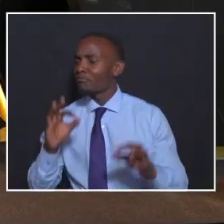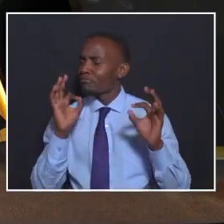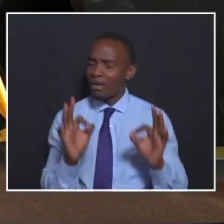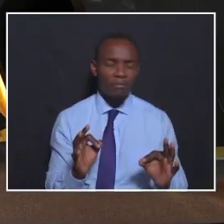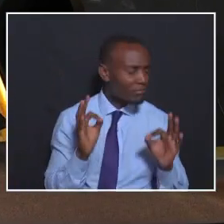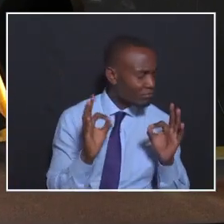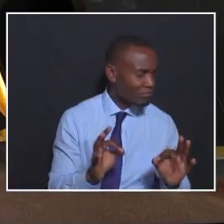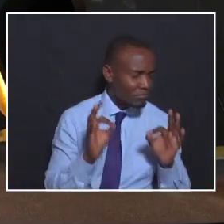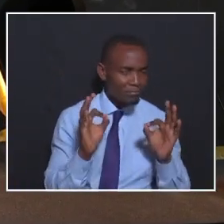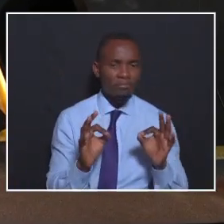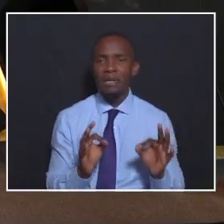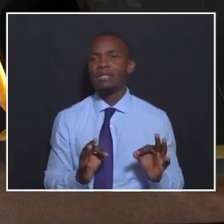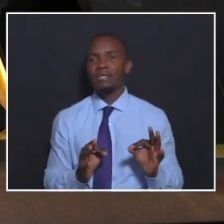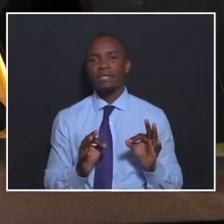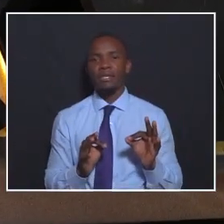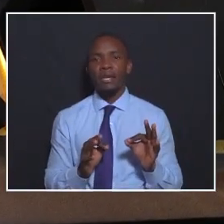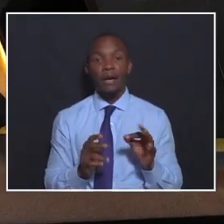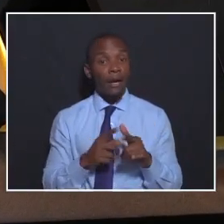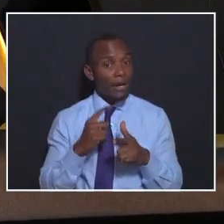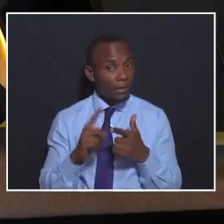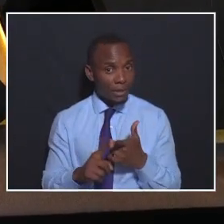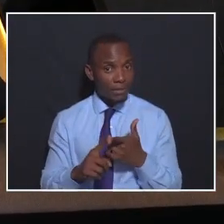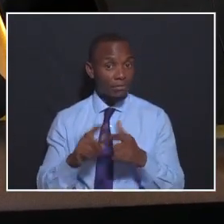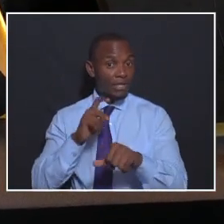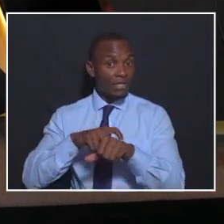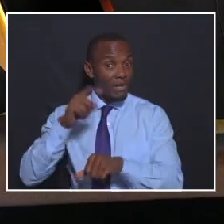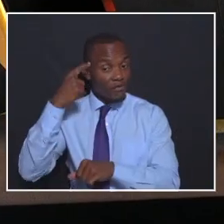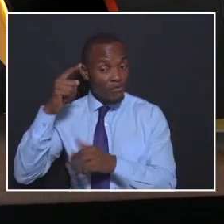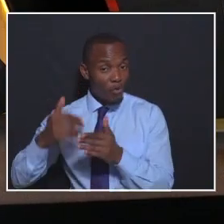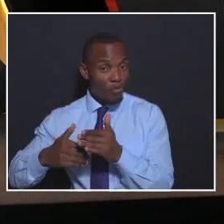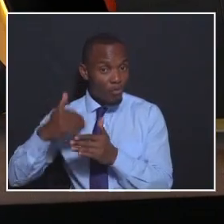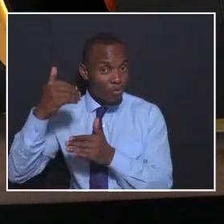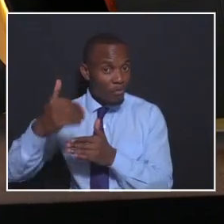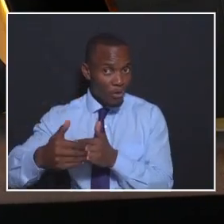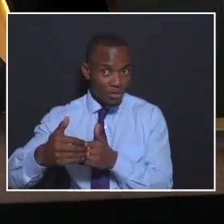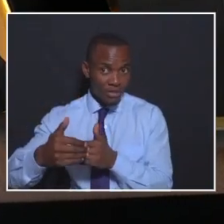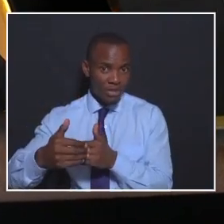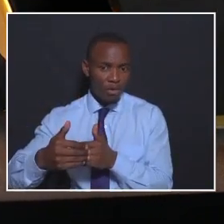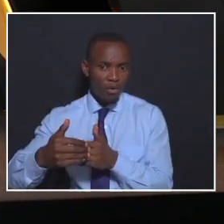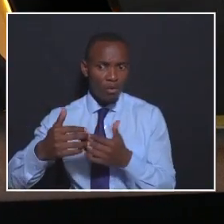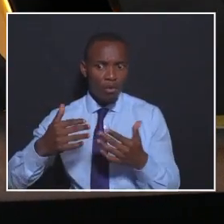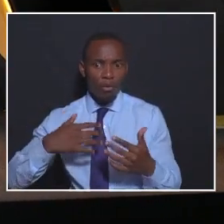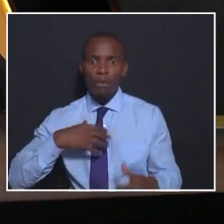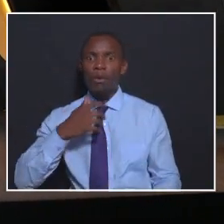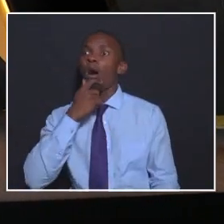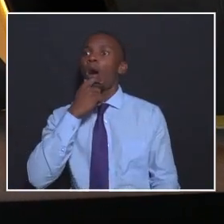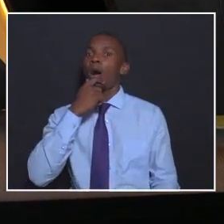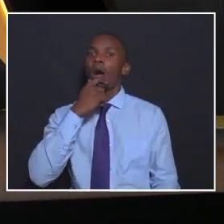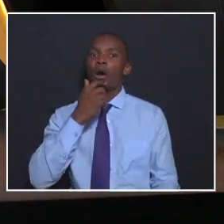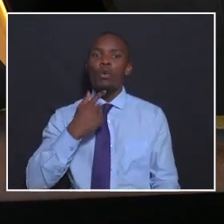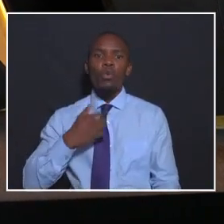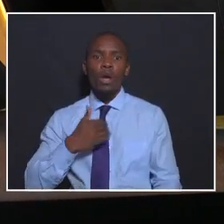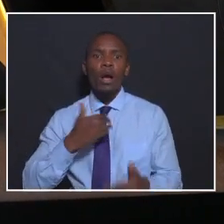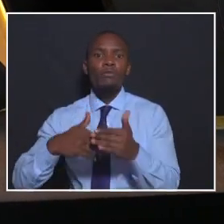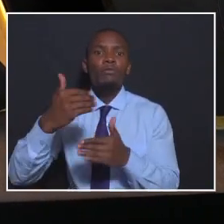record sound on the set. When it comes to post, it's like by the way, hey, we have post.